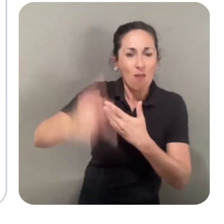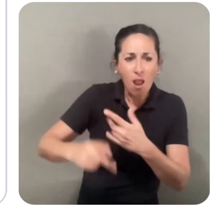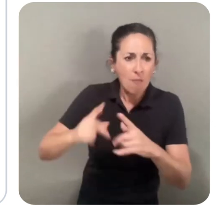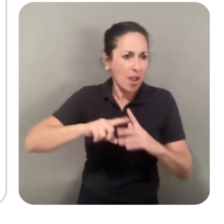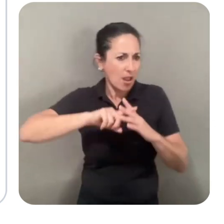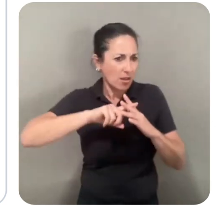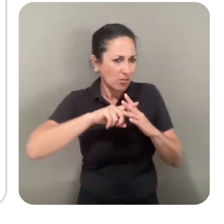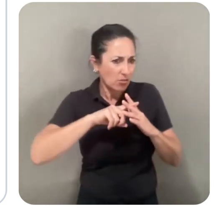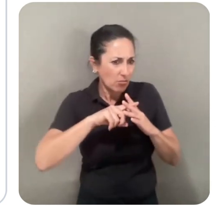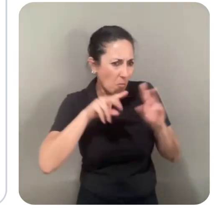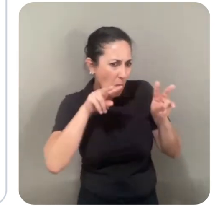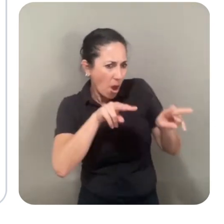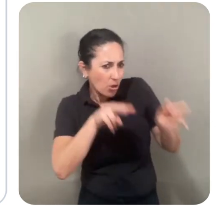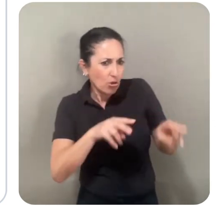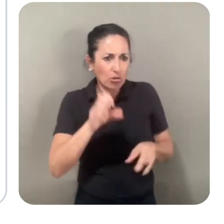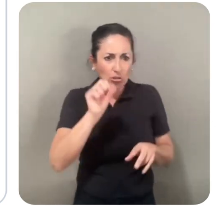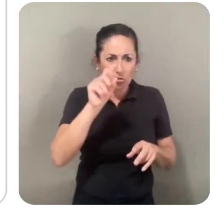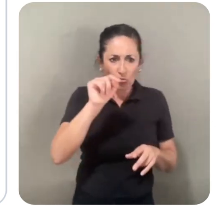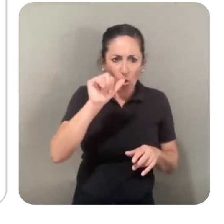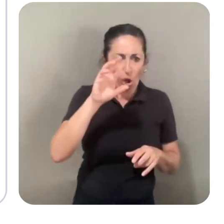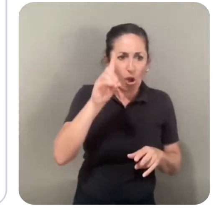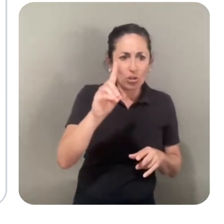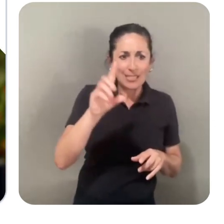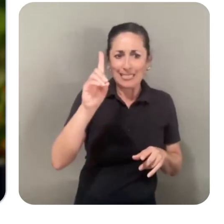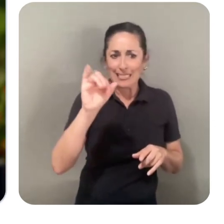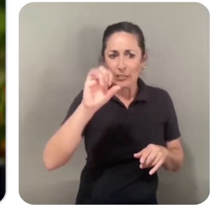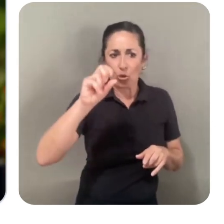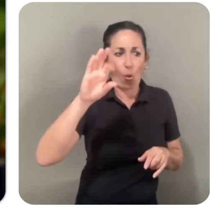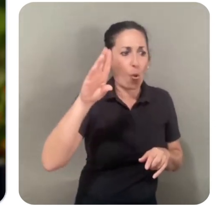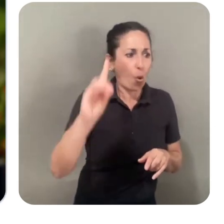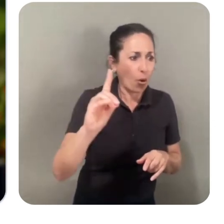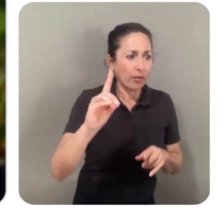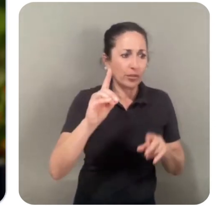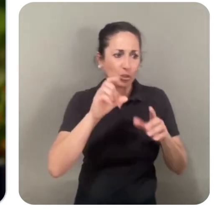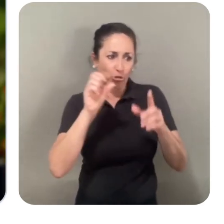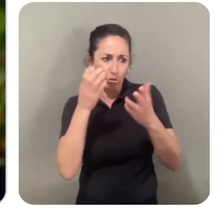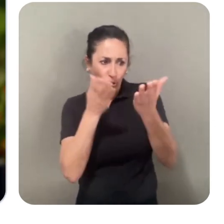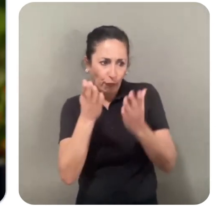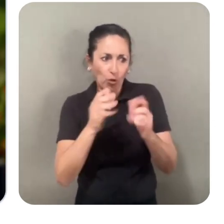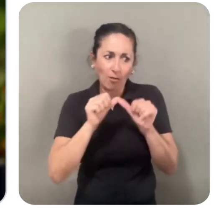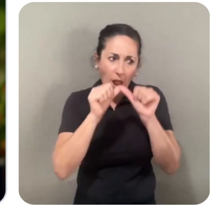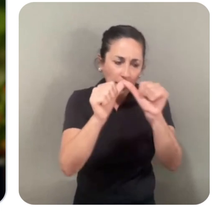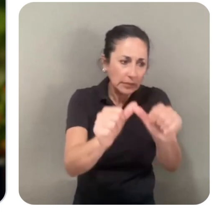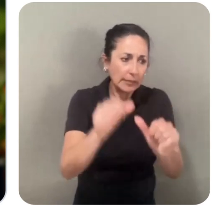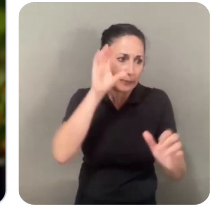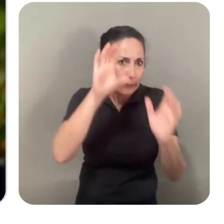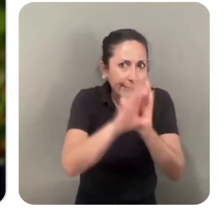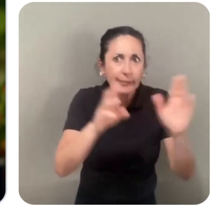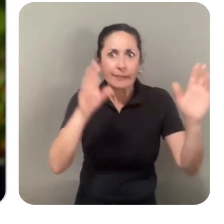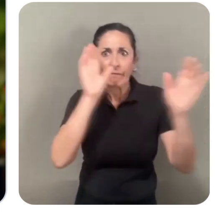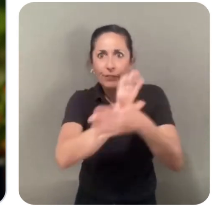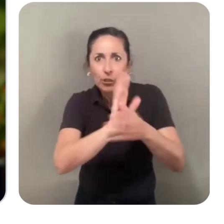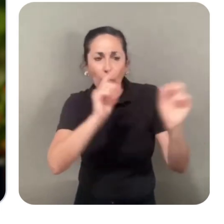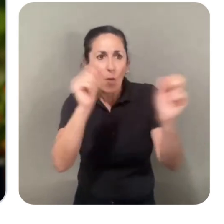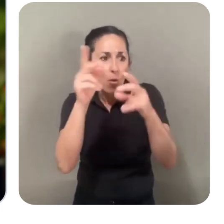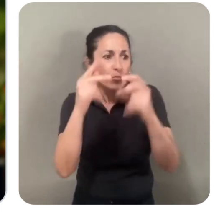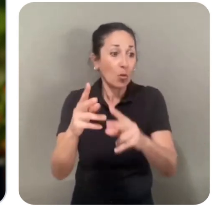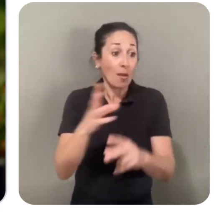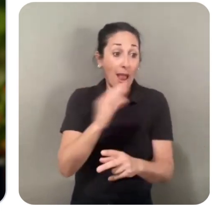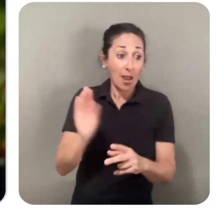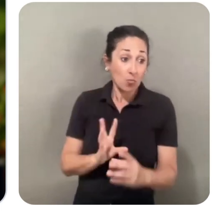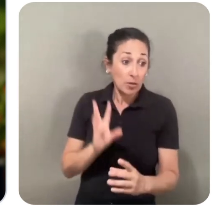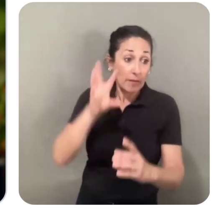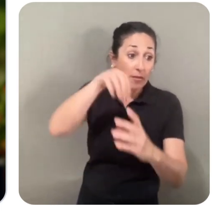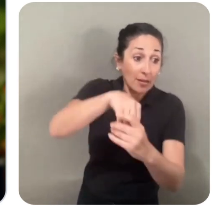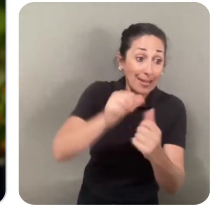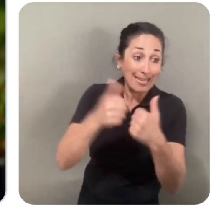server constantly for the images and videos they would post. We even participated in a game jam, which brought the whole community together as